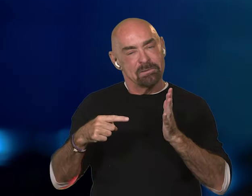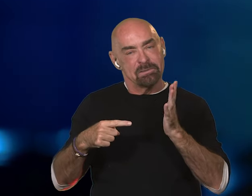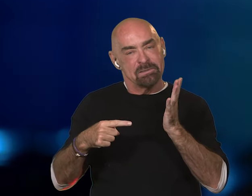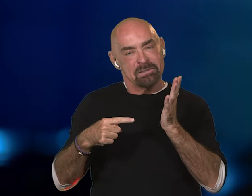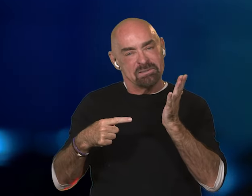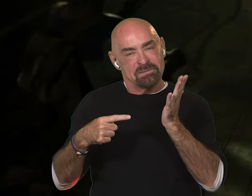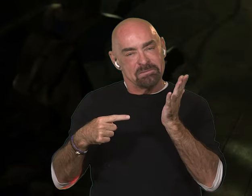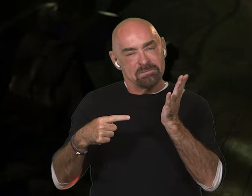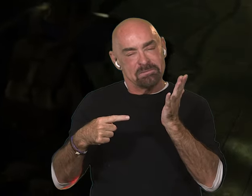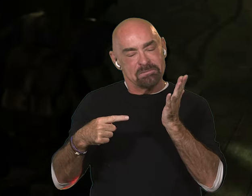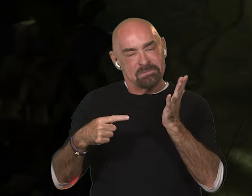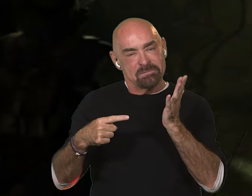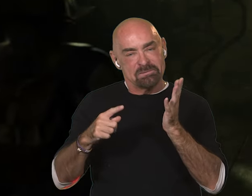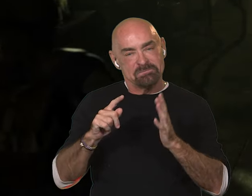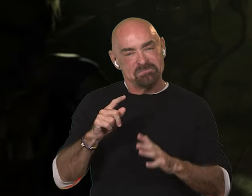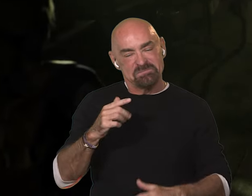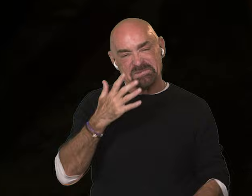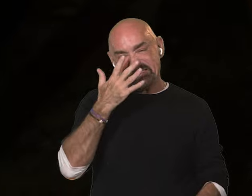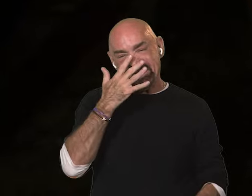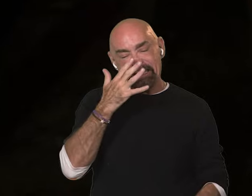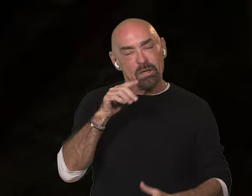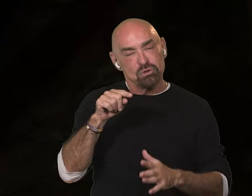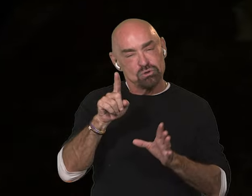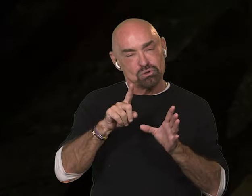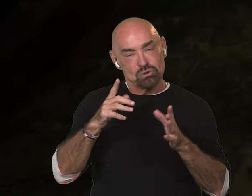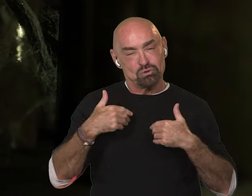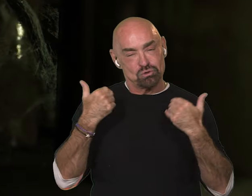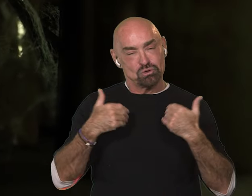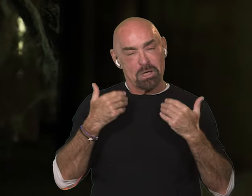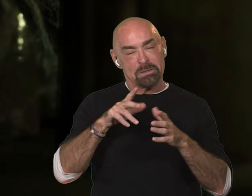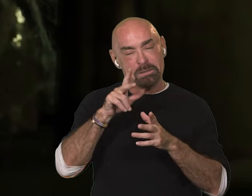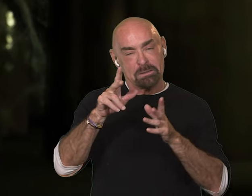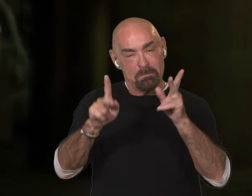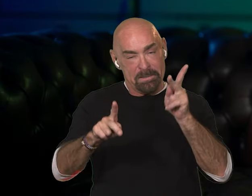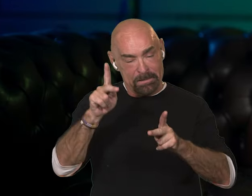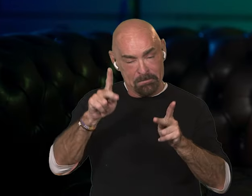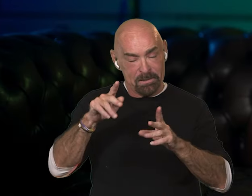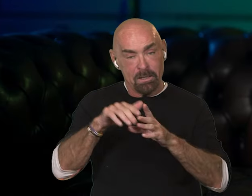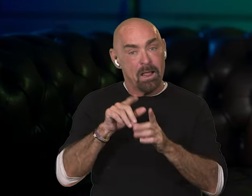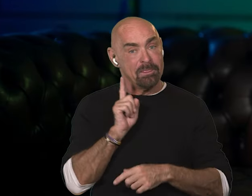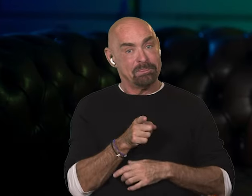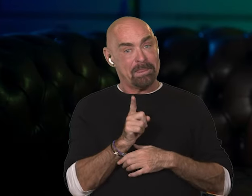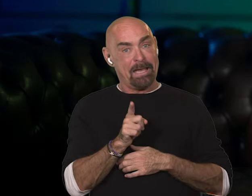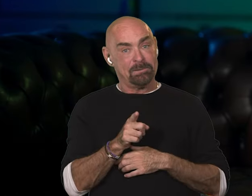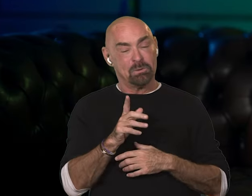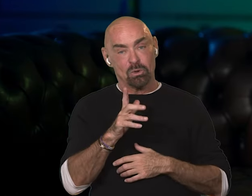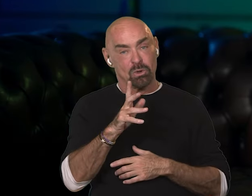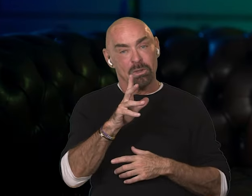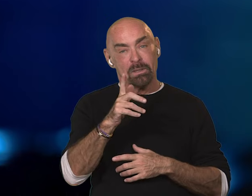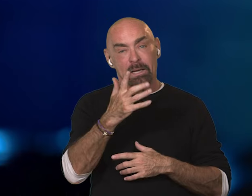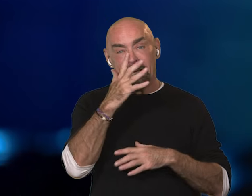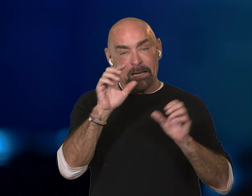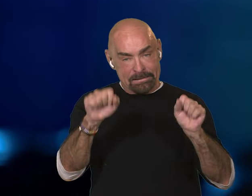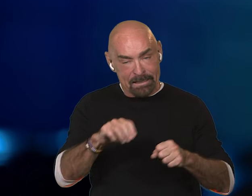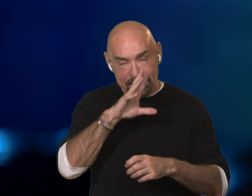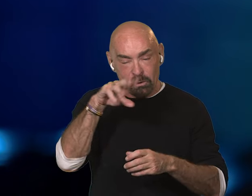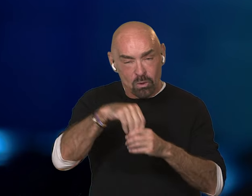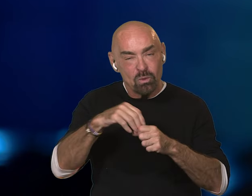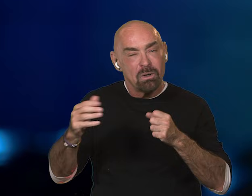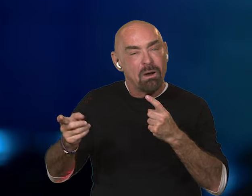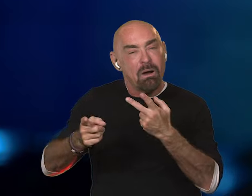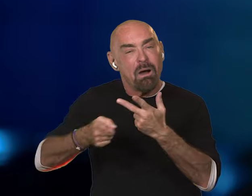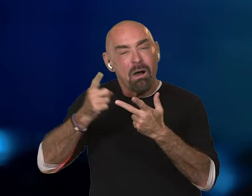teenage characters on the site of an infamous serial killer's crimes. Oh, fuck! And that felt like a vehicle where we could bring in other influences